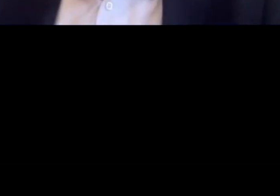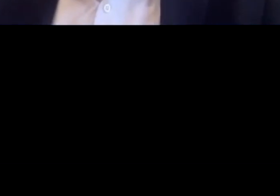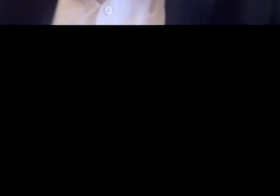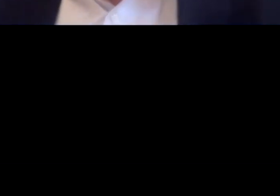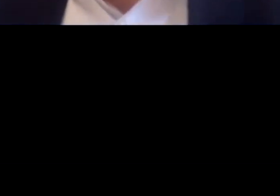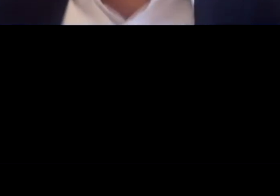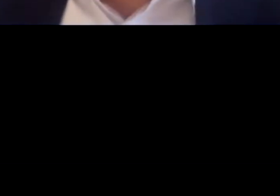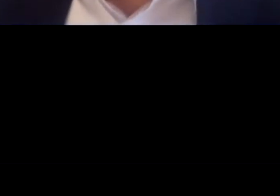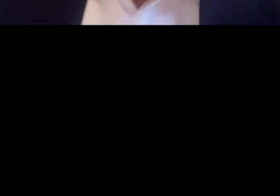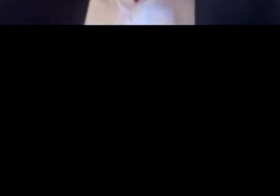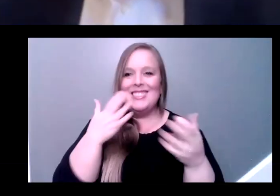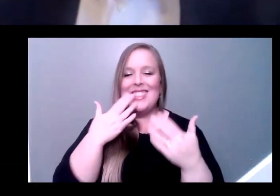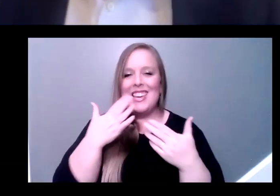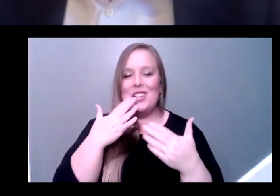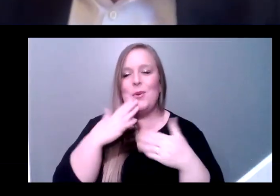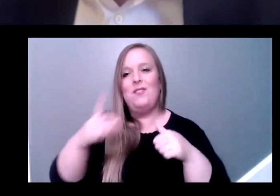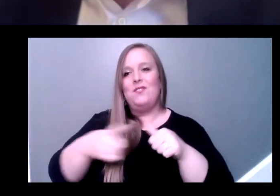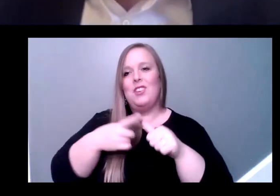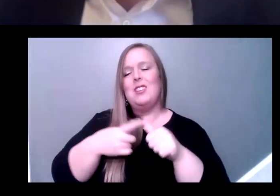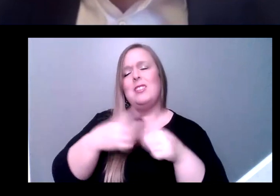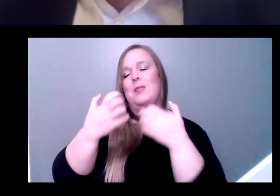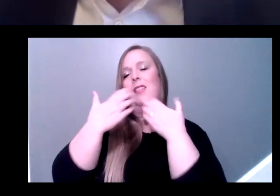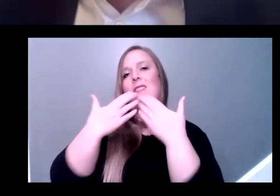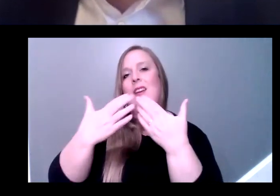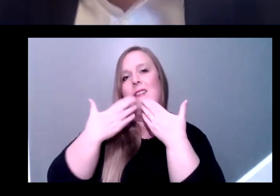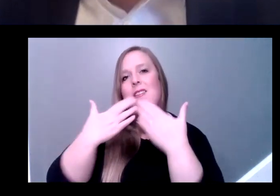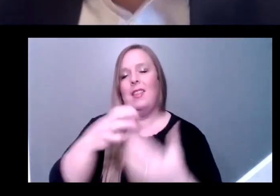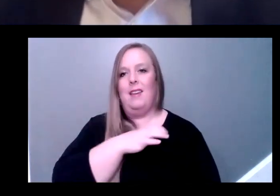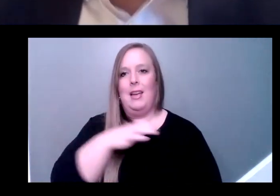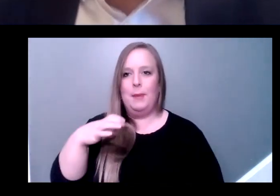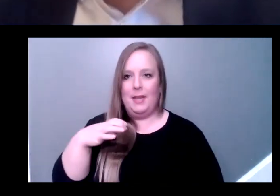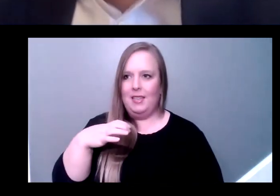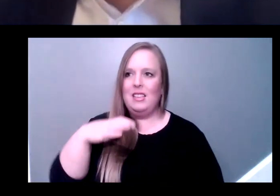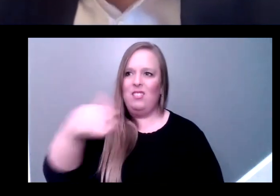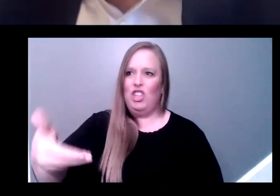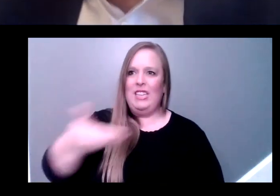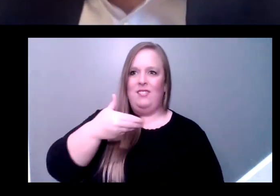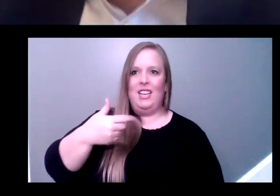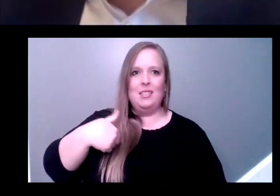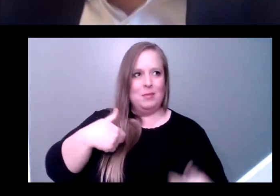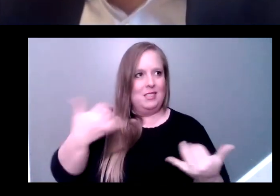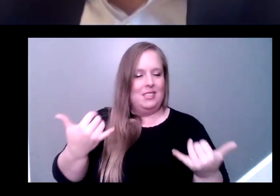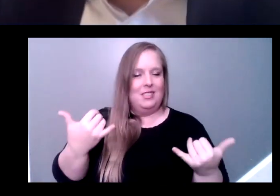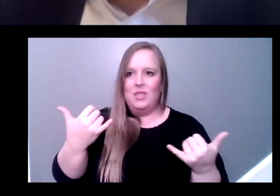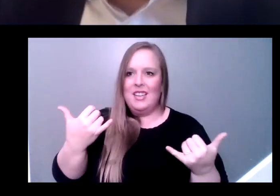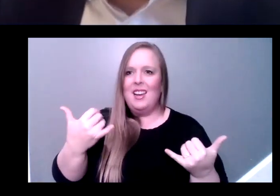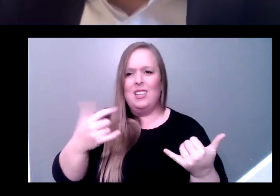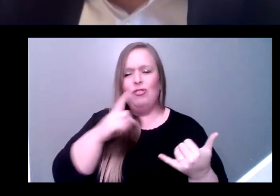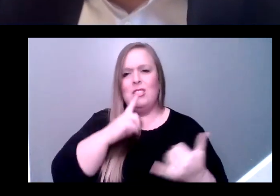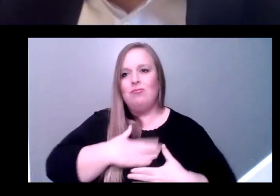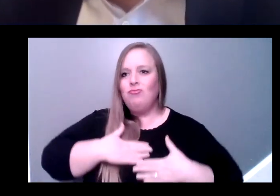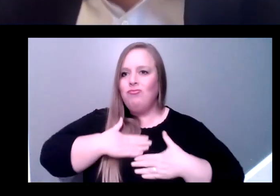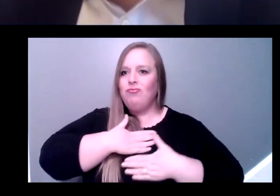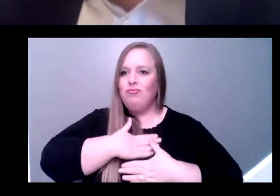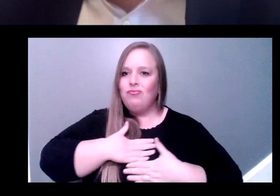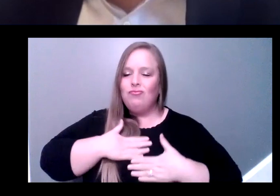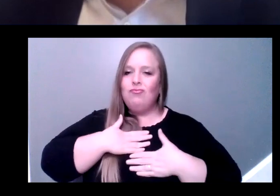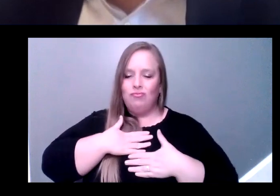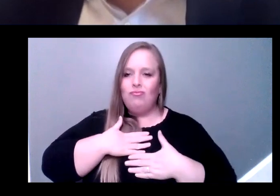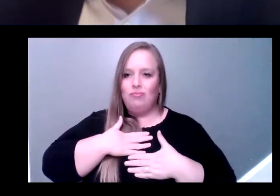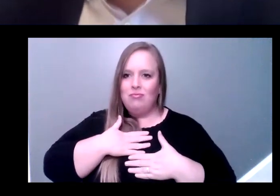Thank you. First of all, I really want to thank the committee for inviting me here today. It is much appreciated and